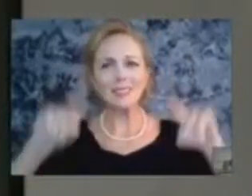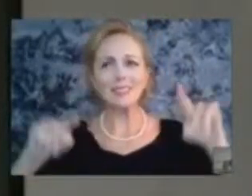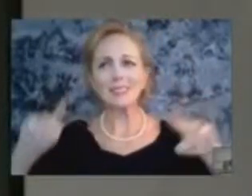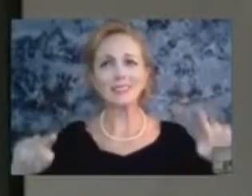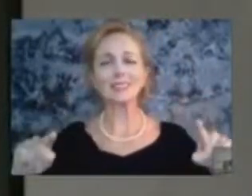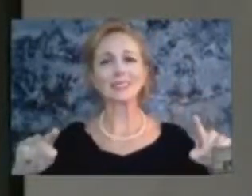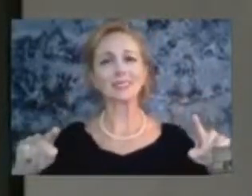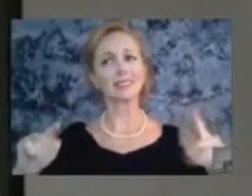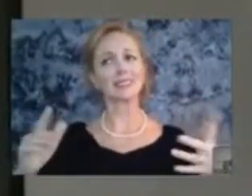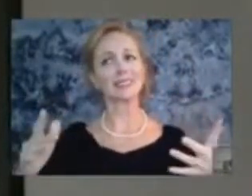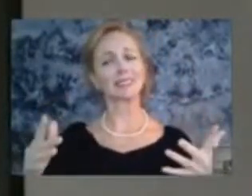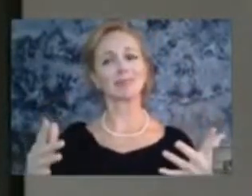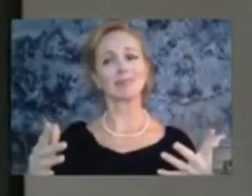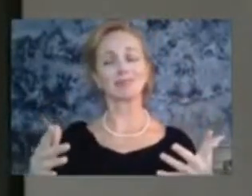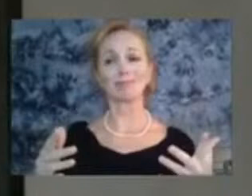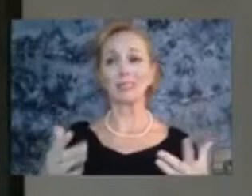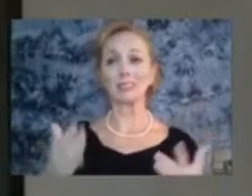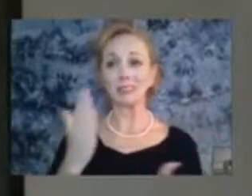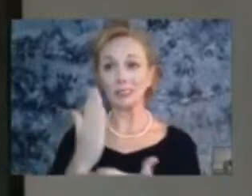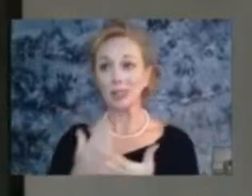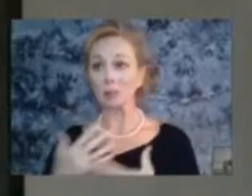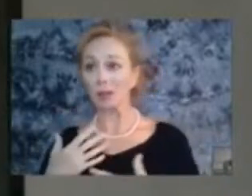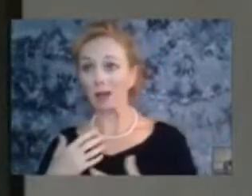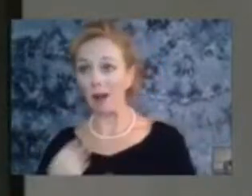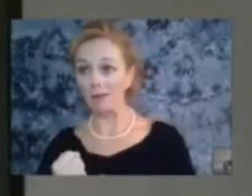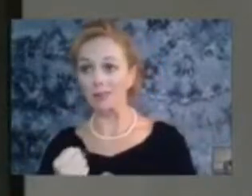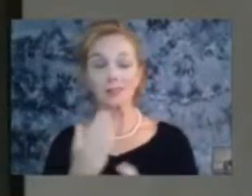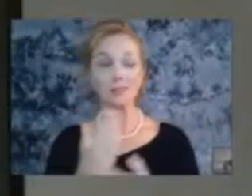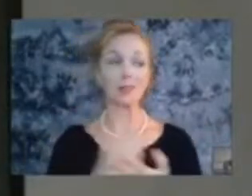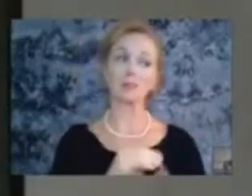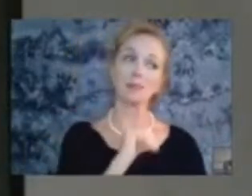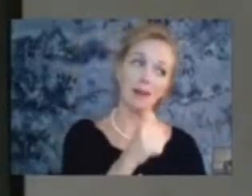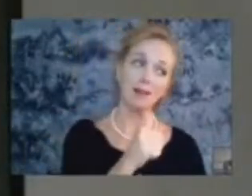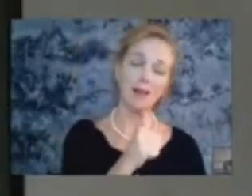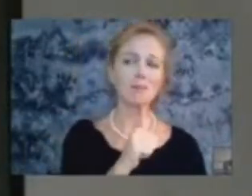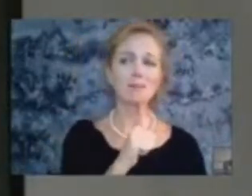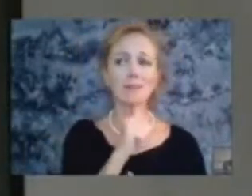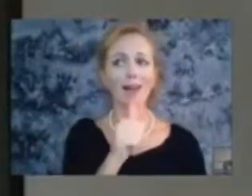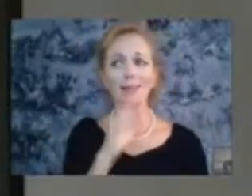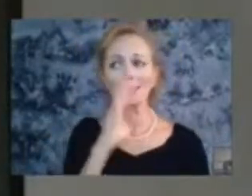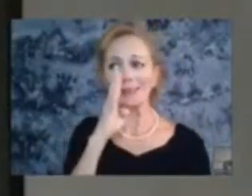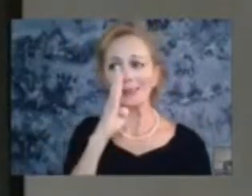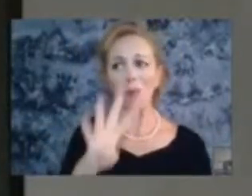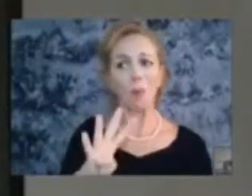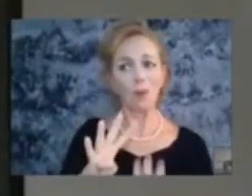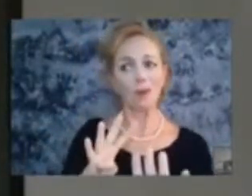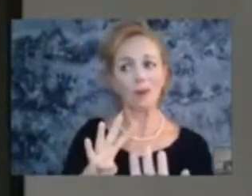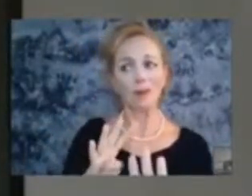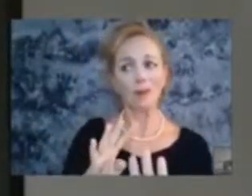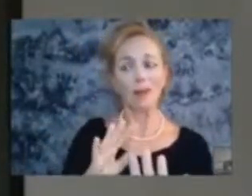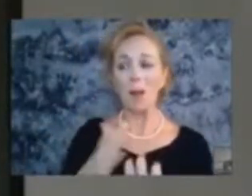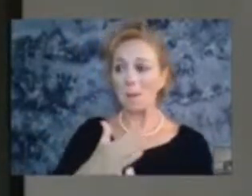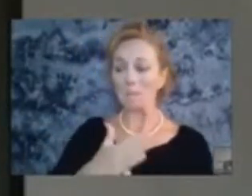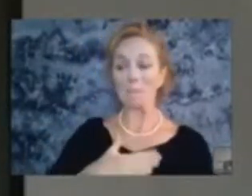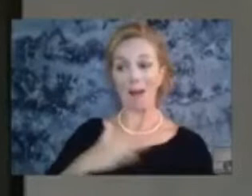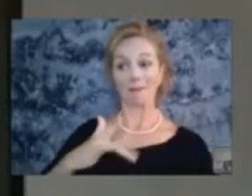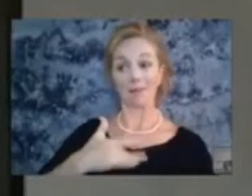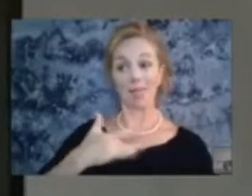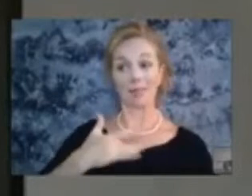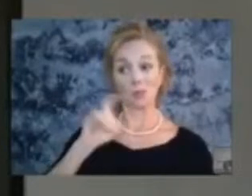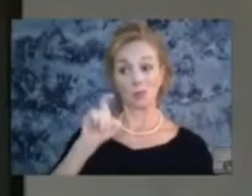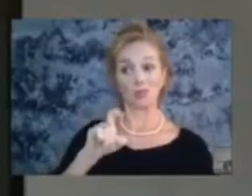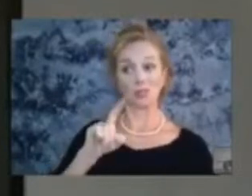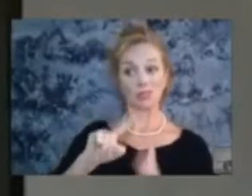confidence. And I appreciate that. I'm not going to dismiss anyone's feelings about this. My feelings are that we should start earlier